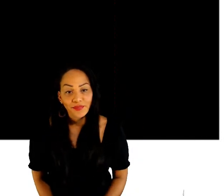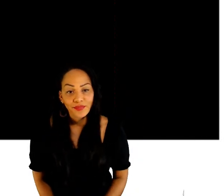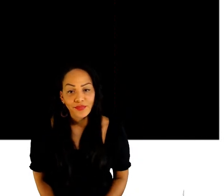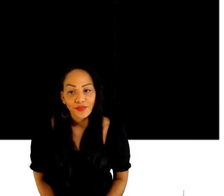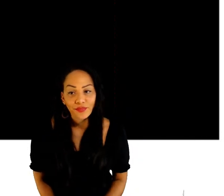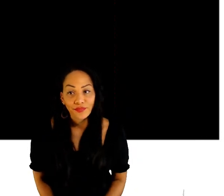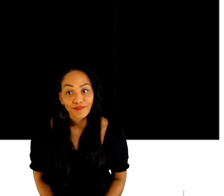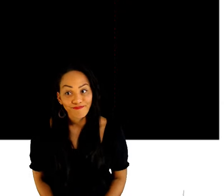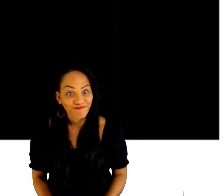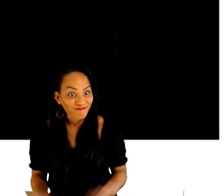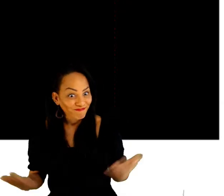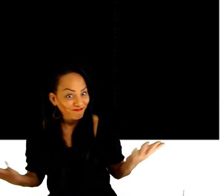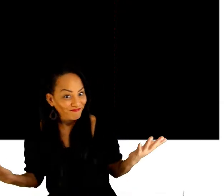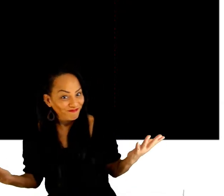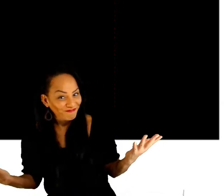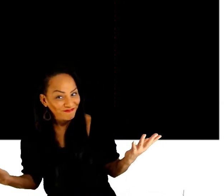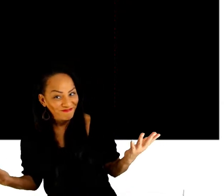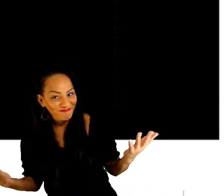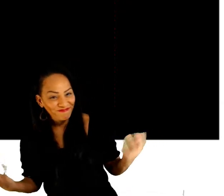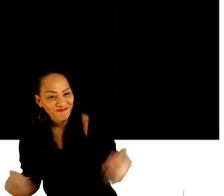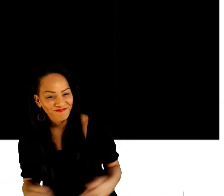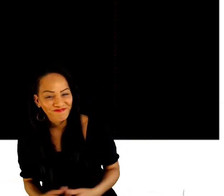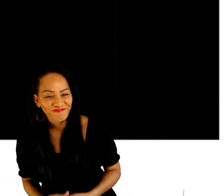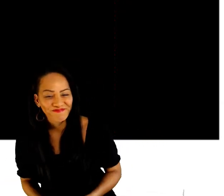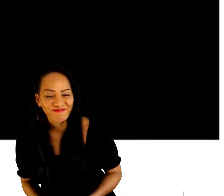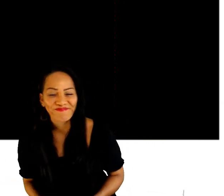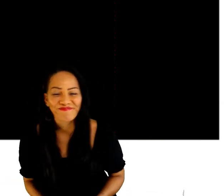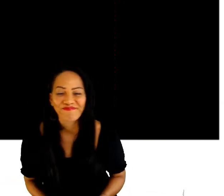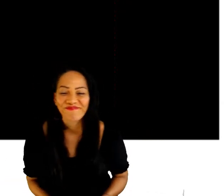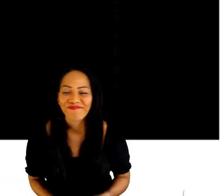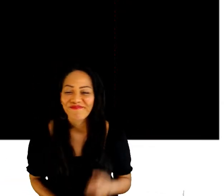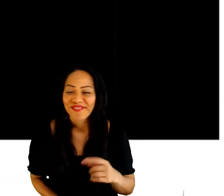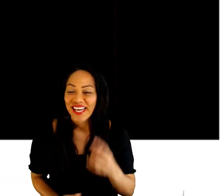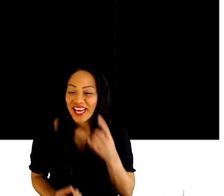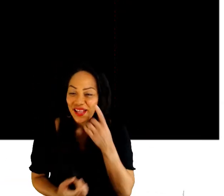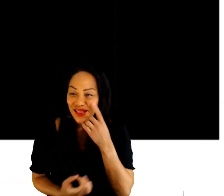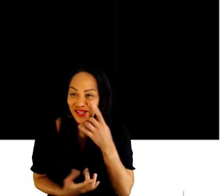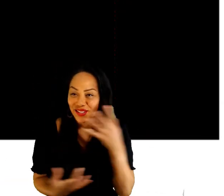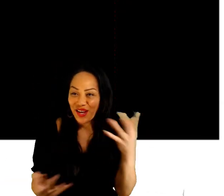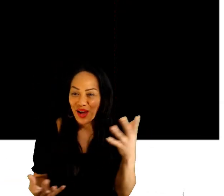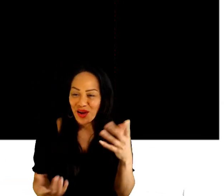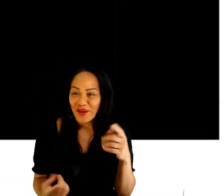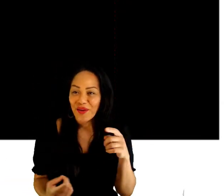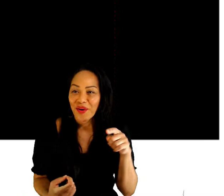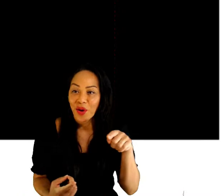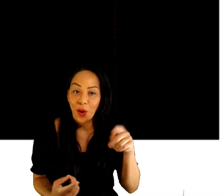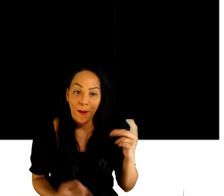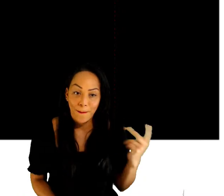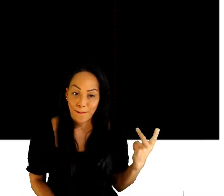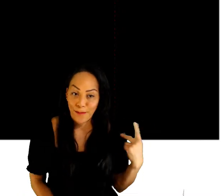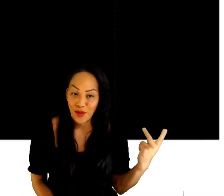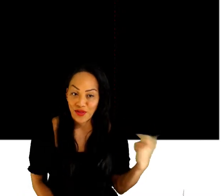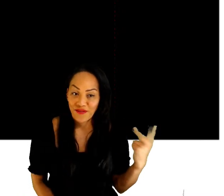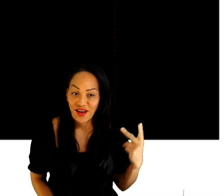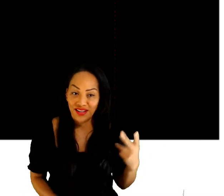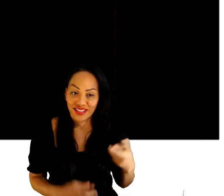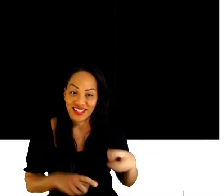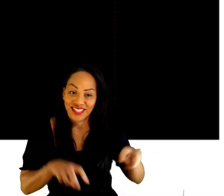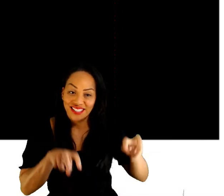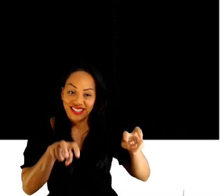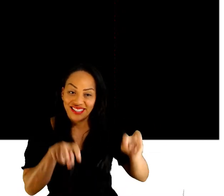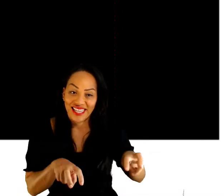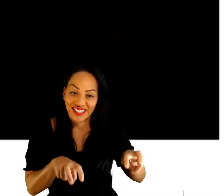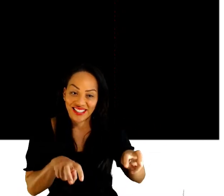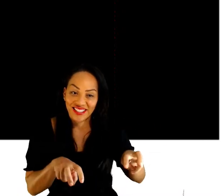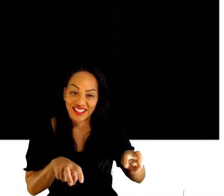Yeah. Yes. we in the show we sit on the handstand table and watch this together with the audience. So we love to have